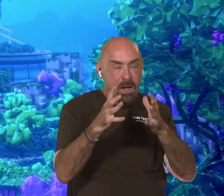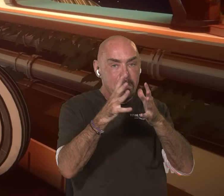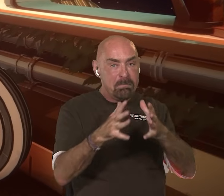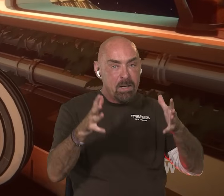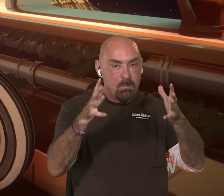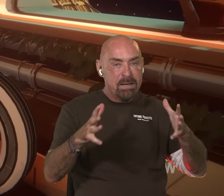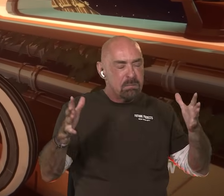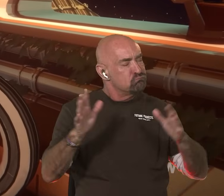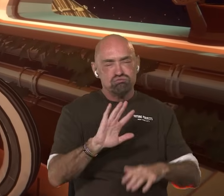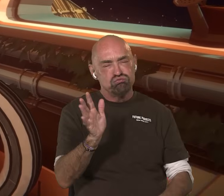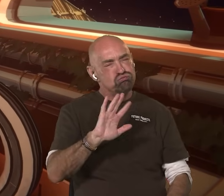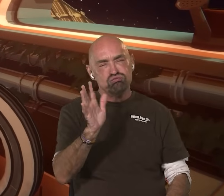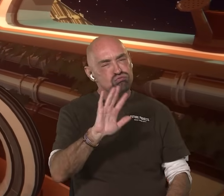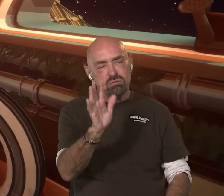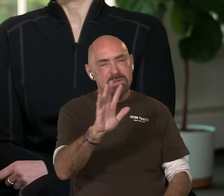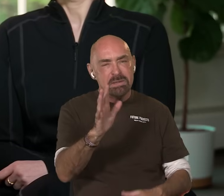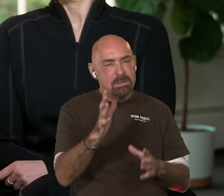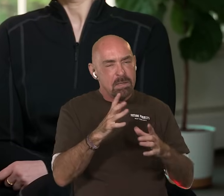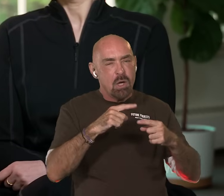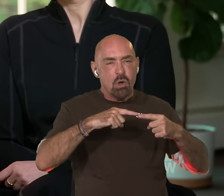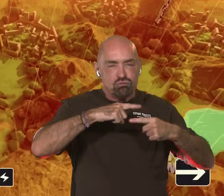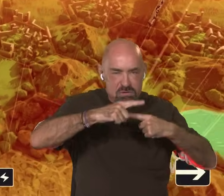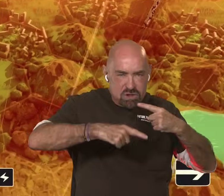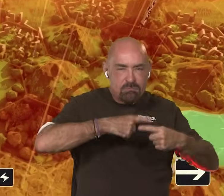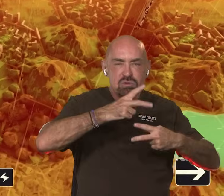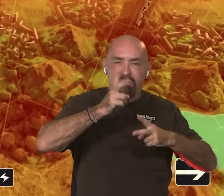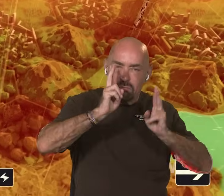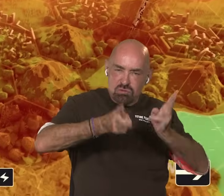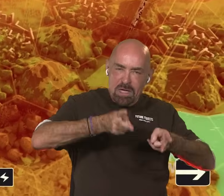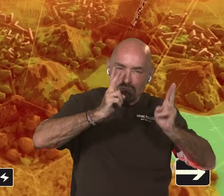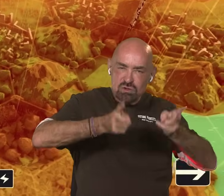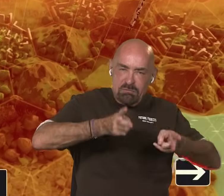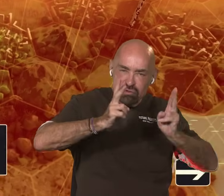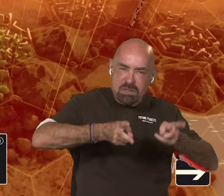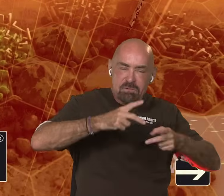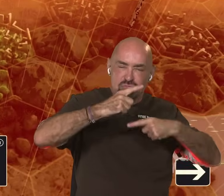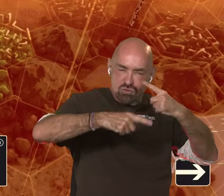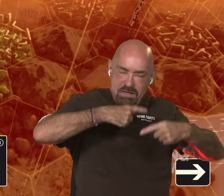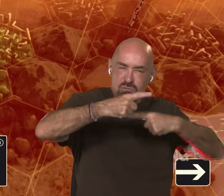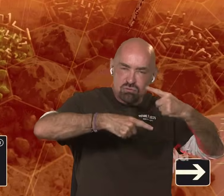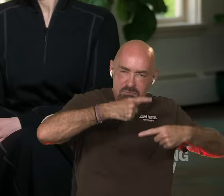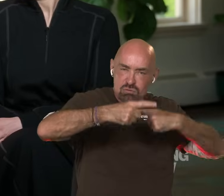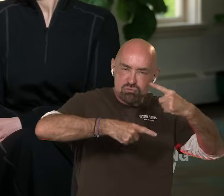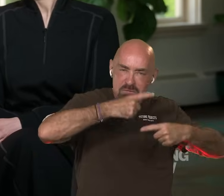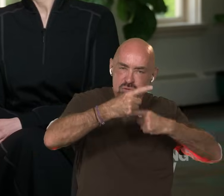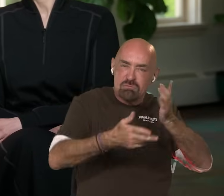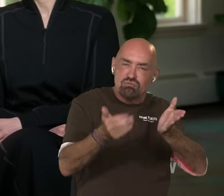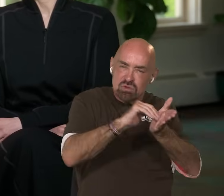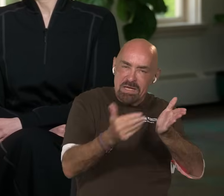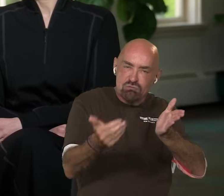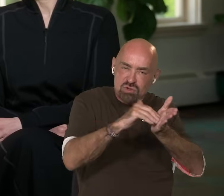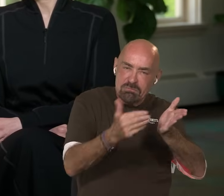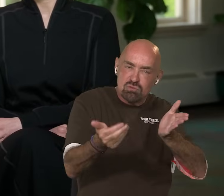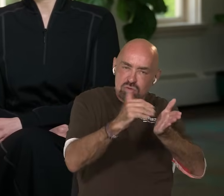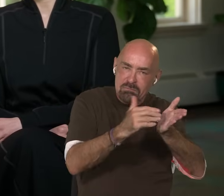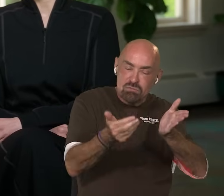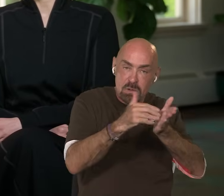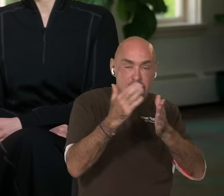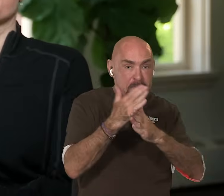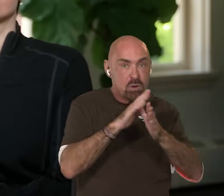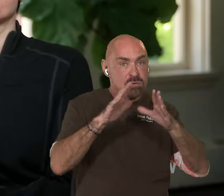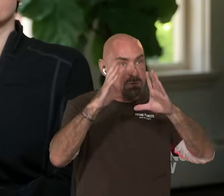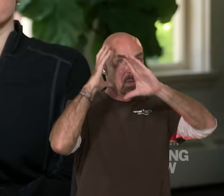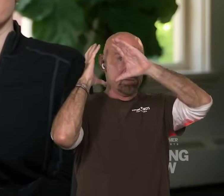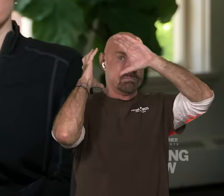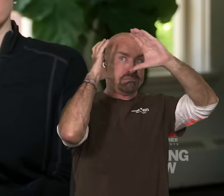getting bigger, it's about becoming more regenerative, to use only what you have around you because there's no external source of anything